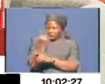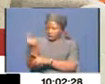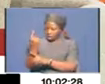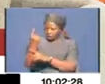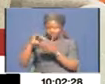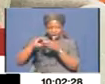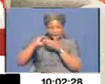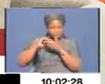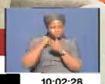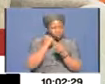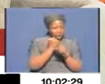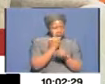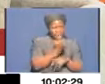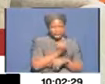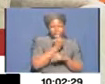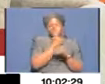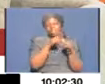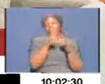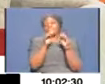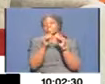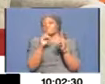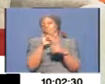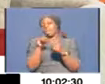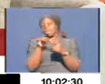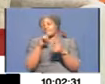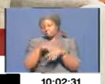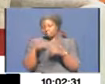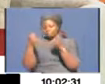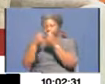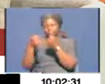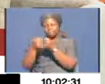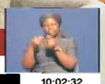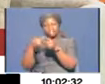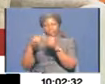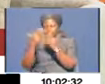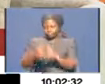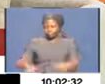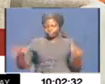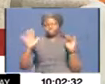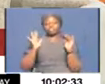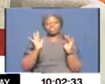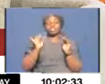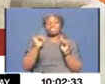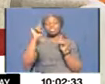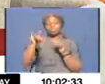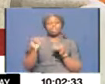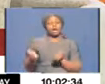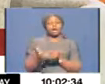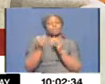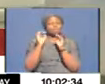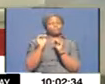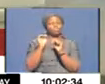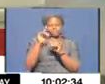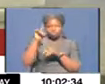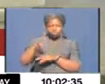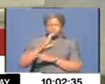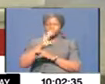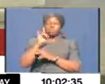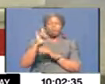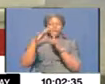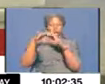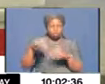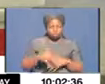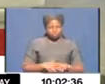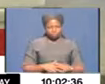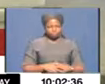meeting during the games, and that is the end. That should not happen. It should be one house. I could sit and